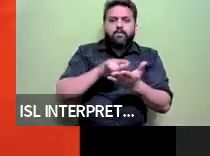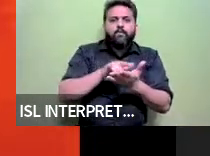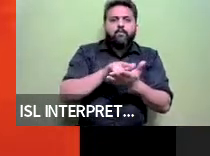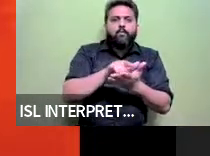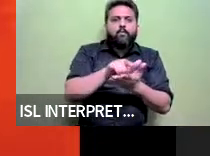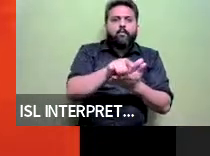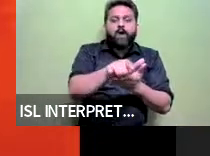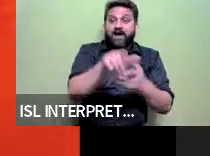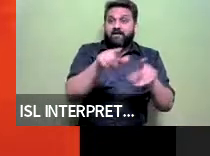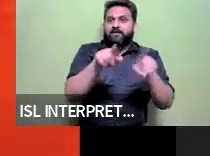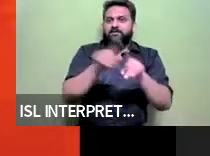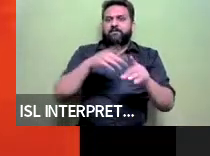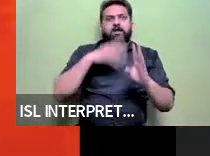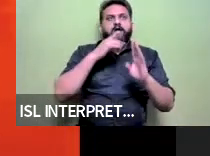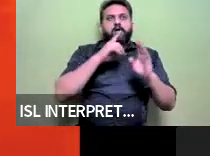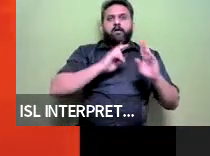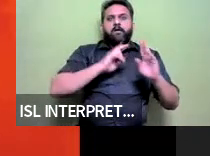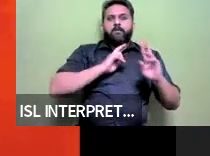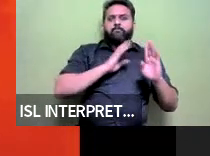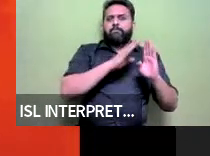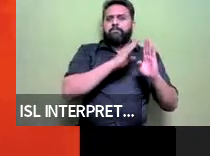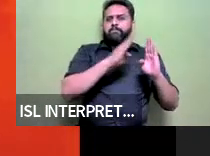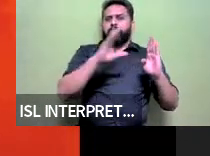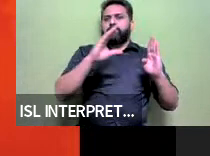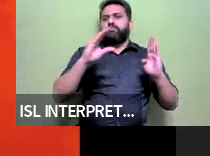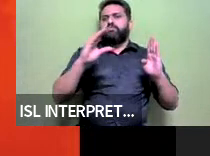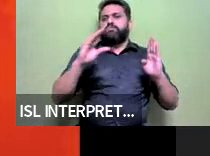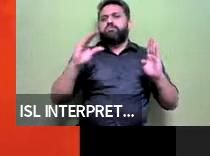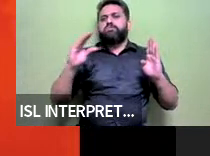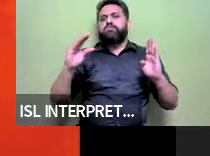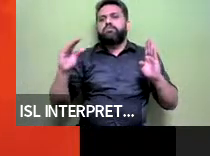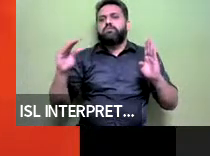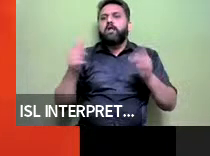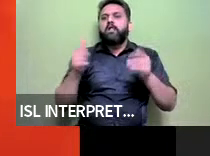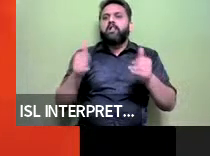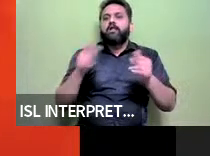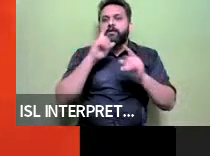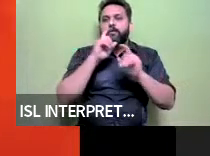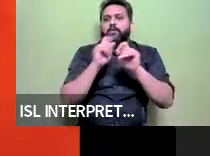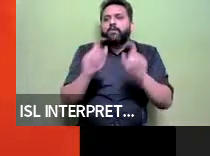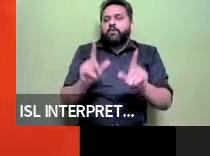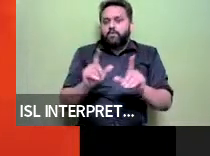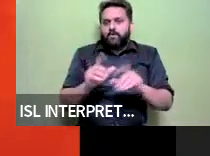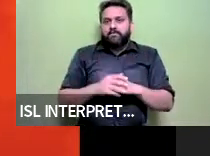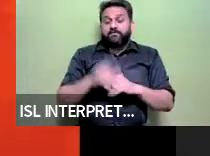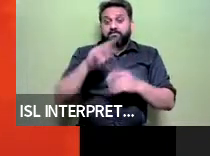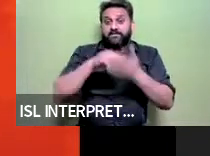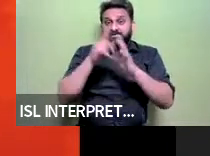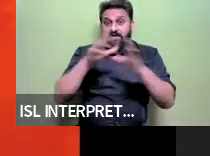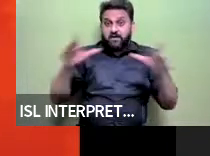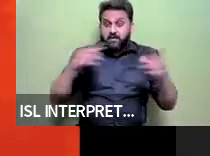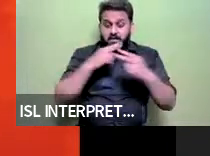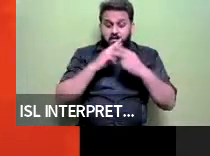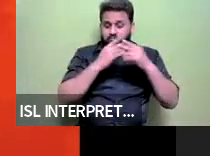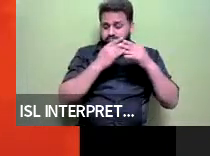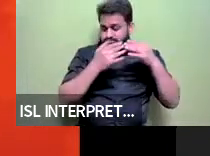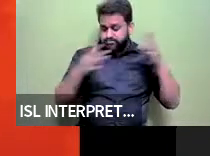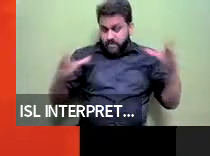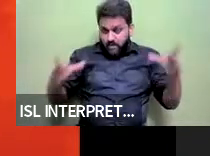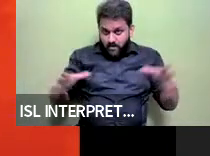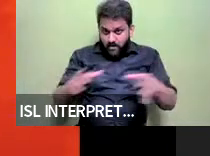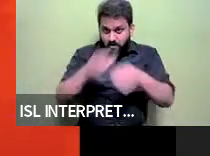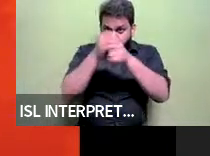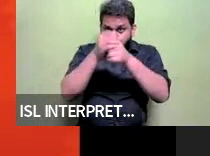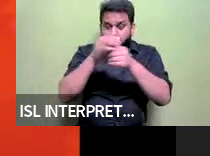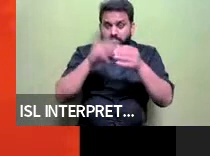you feel happy. If it's abrupt, nobody likes it. So this is what you should do. Your conclusion should be in line with the